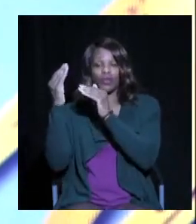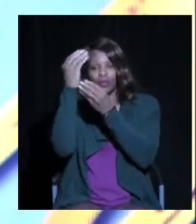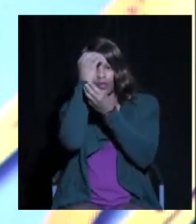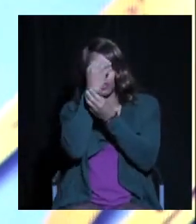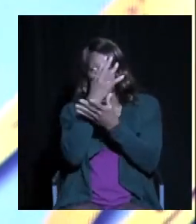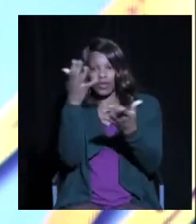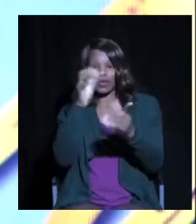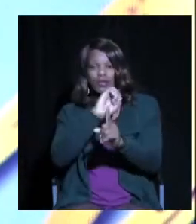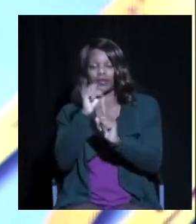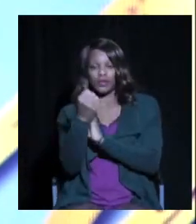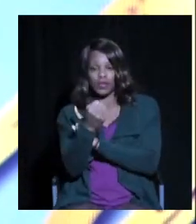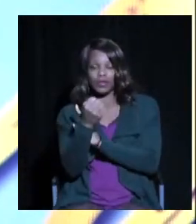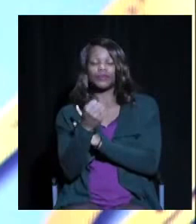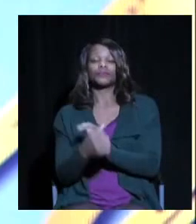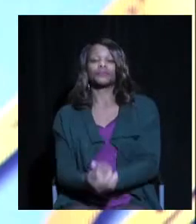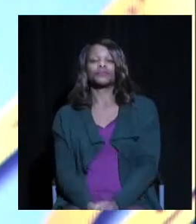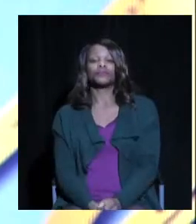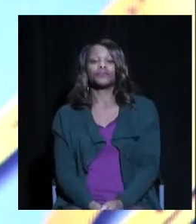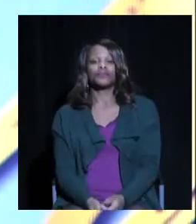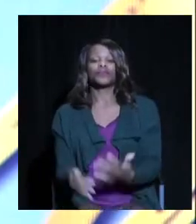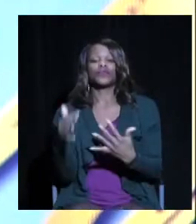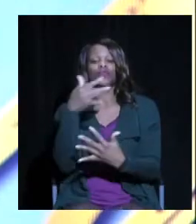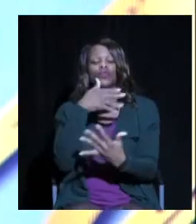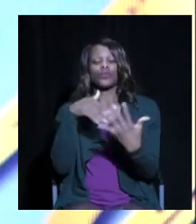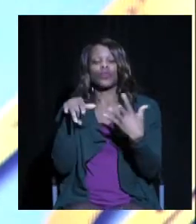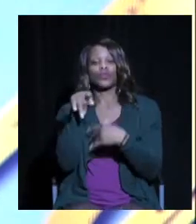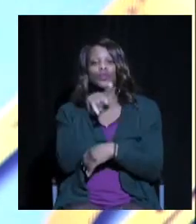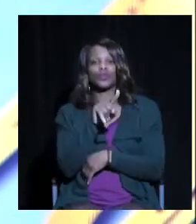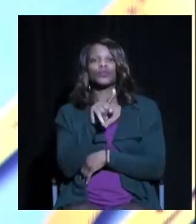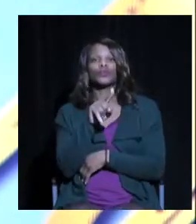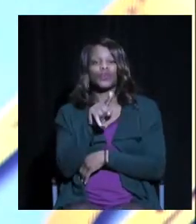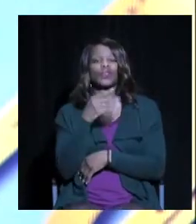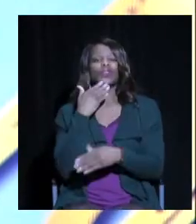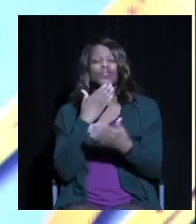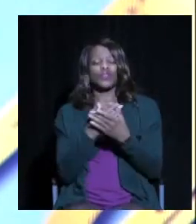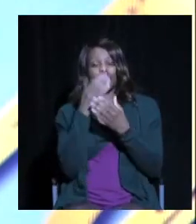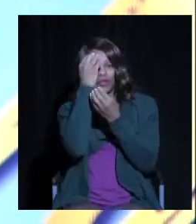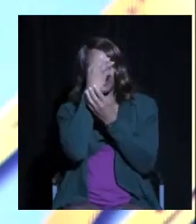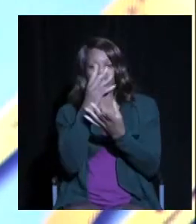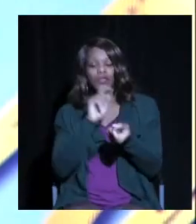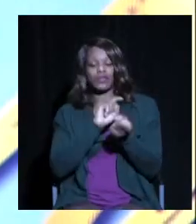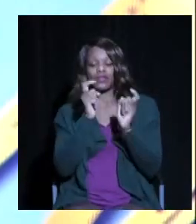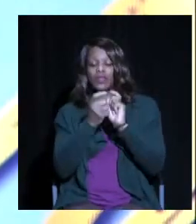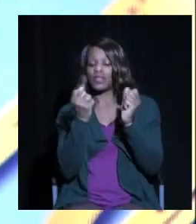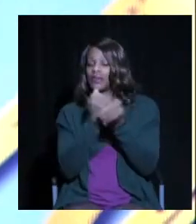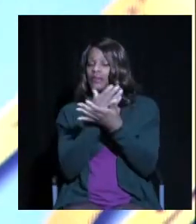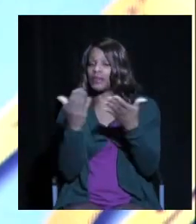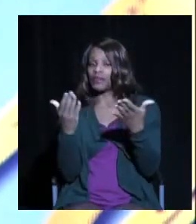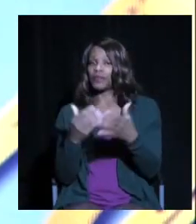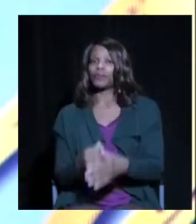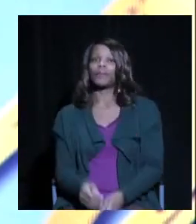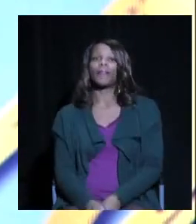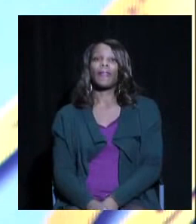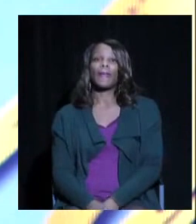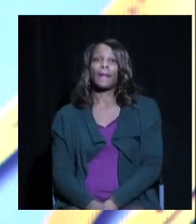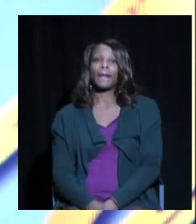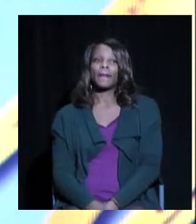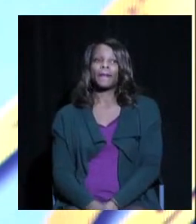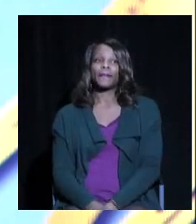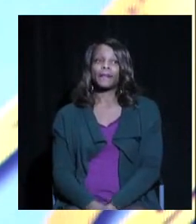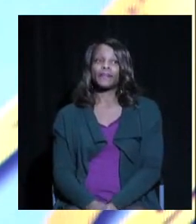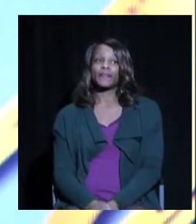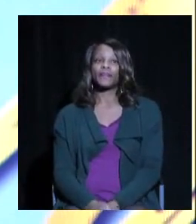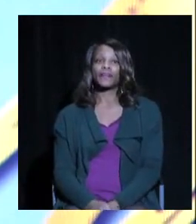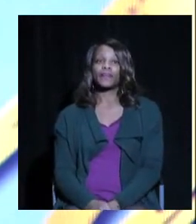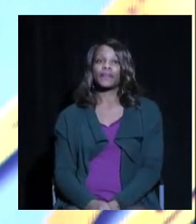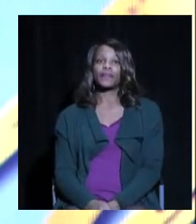the situations around you. Because this good news does change everything. And things aren't